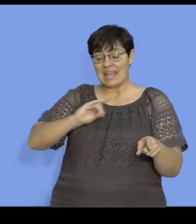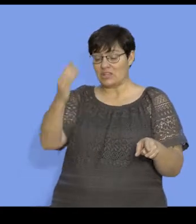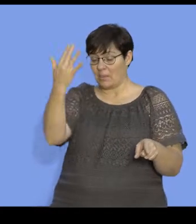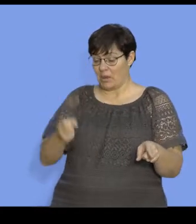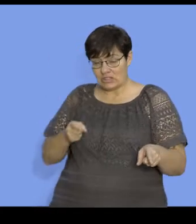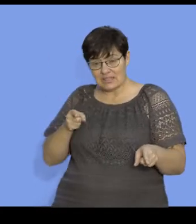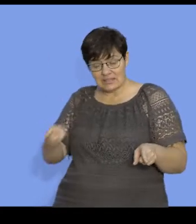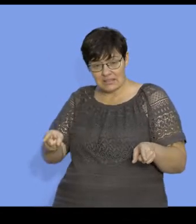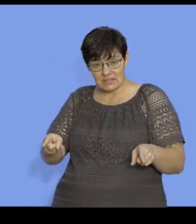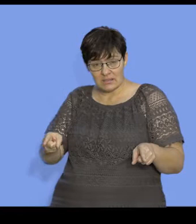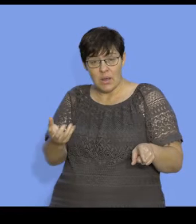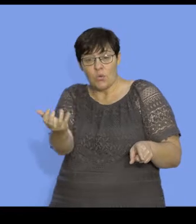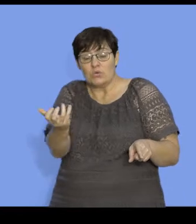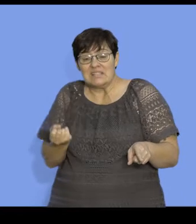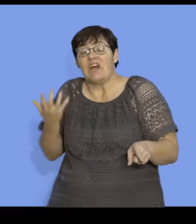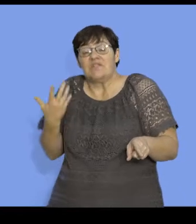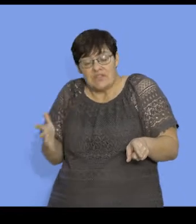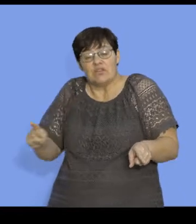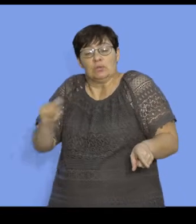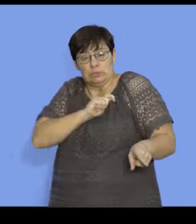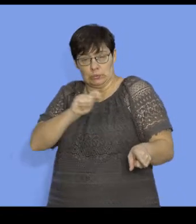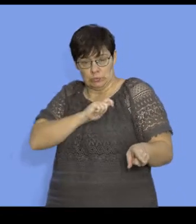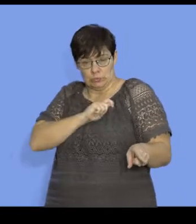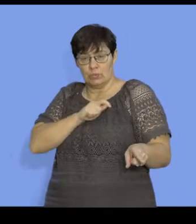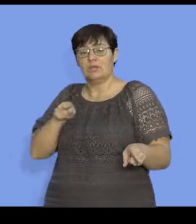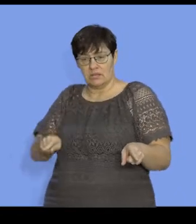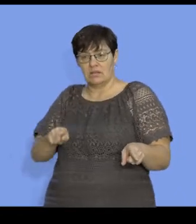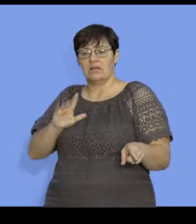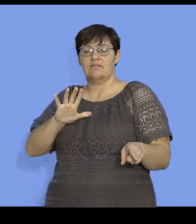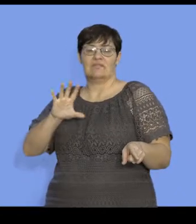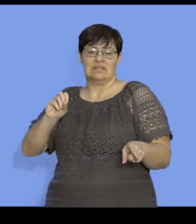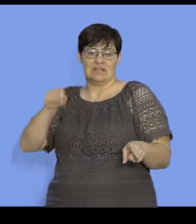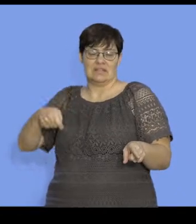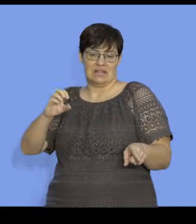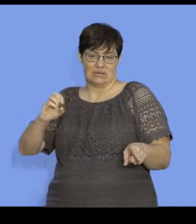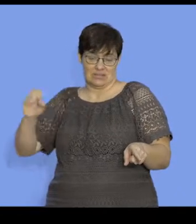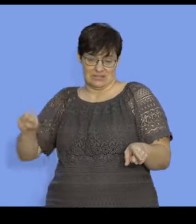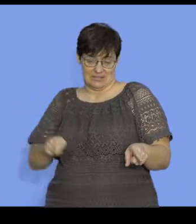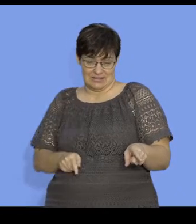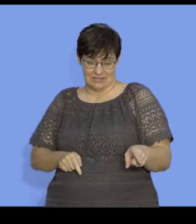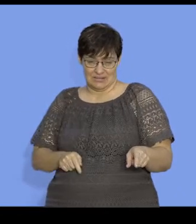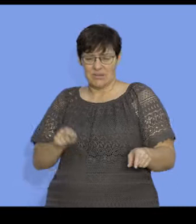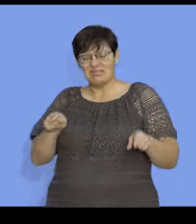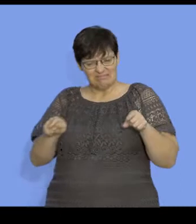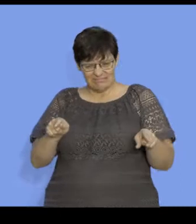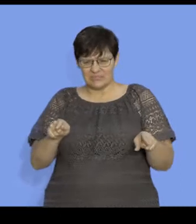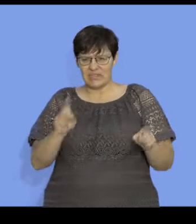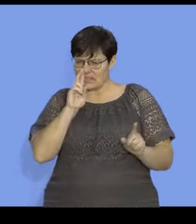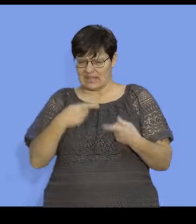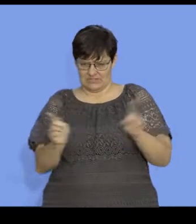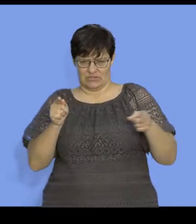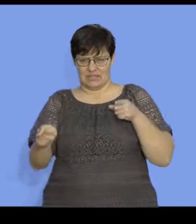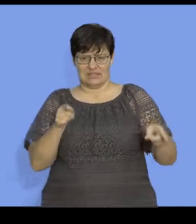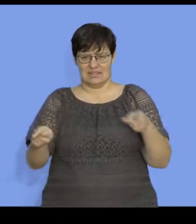cash budget, the income that you have received from rent income will only be 50,000. So clearly you can